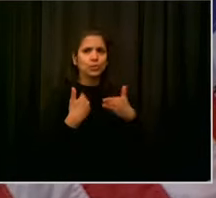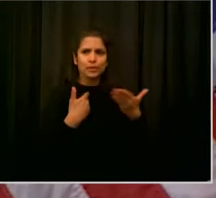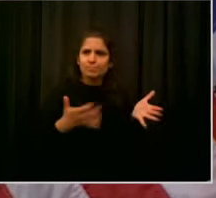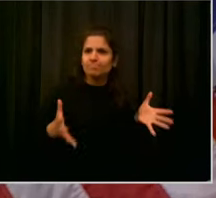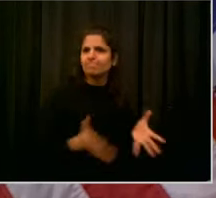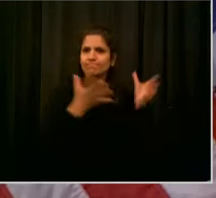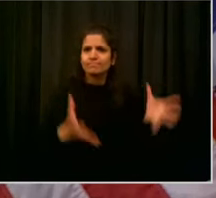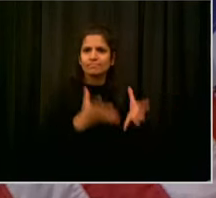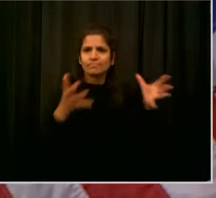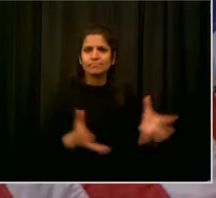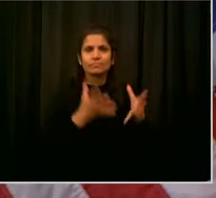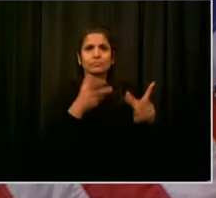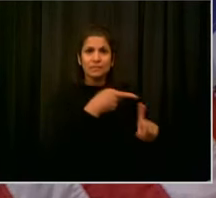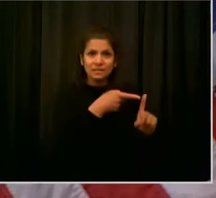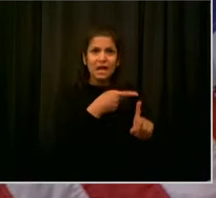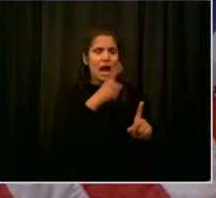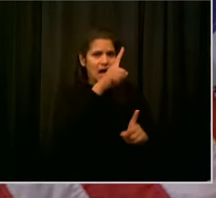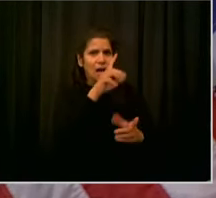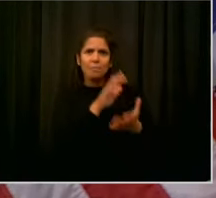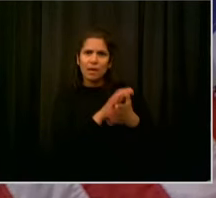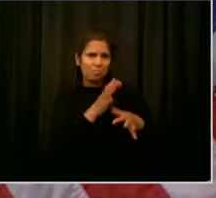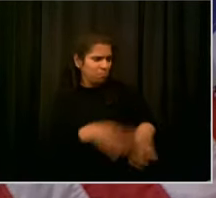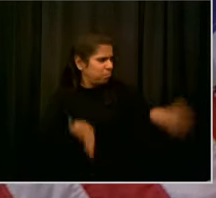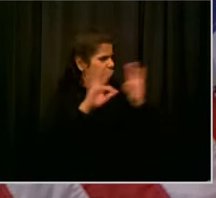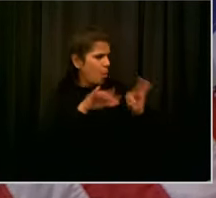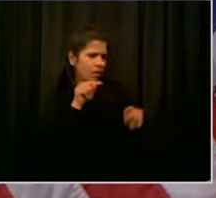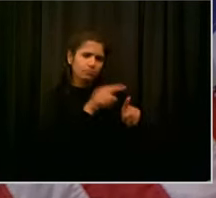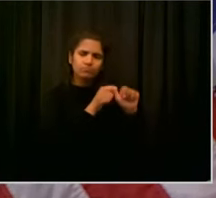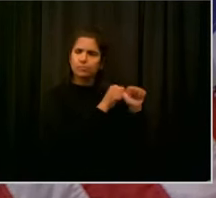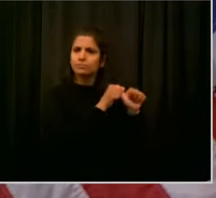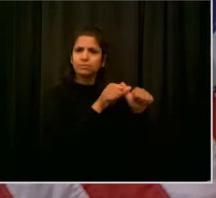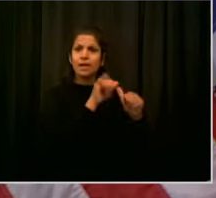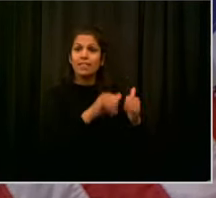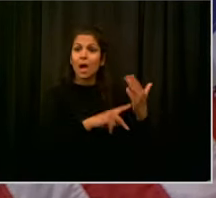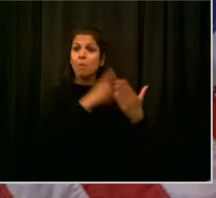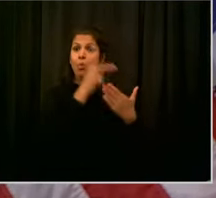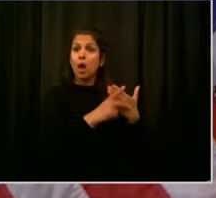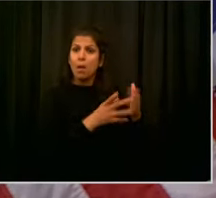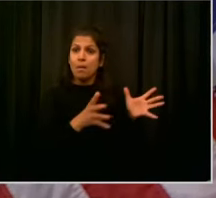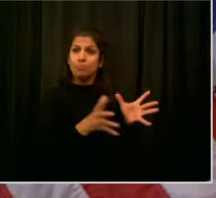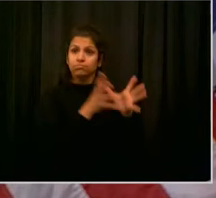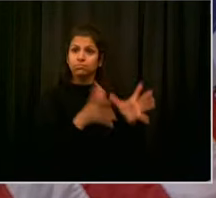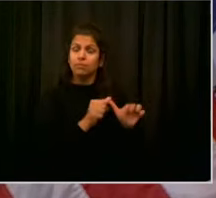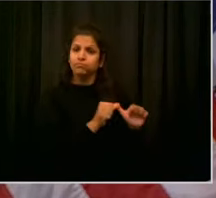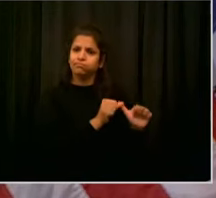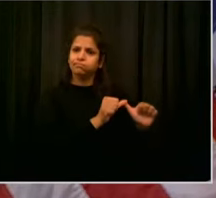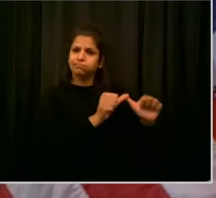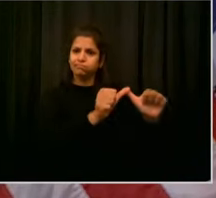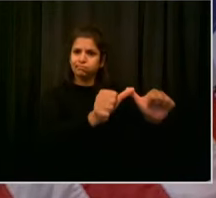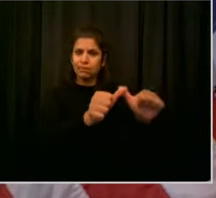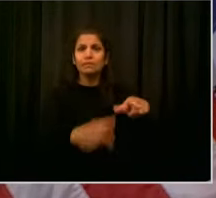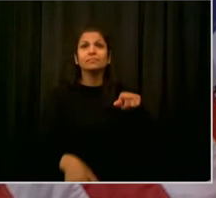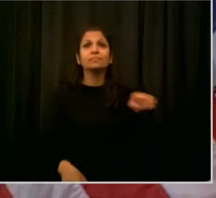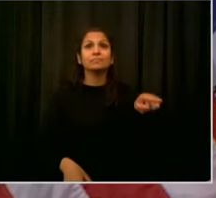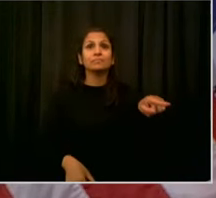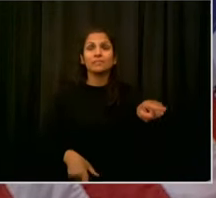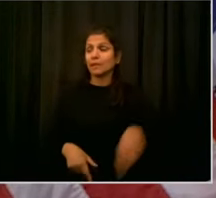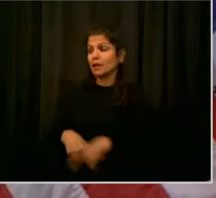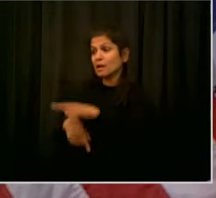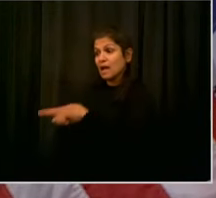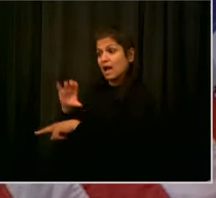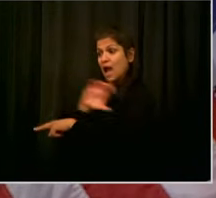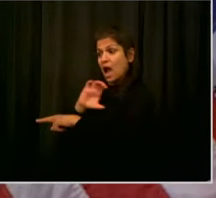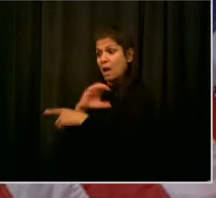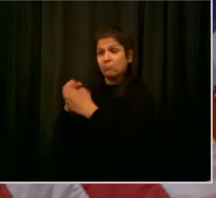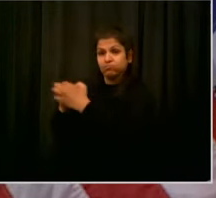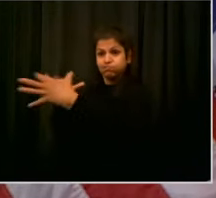investments in youth programs are just as crucial to public safety as what we do with traditional policing.